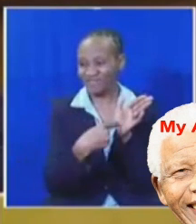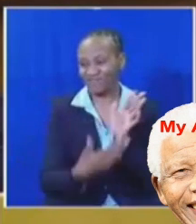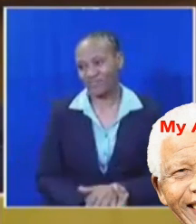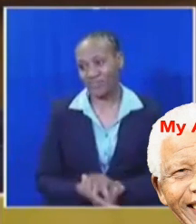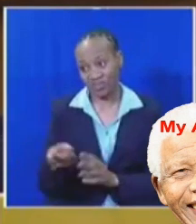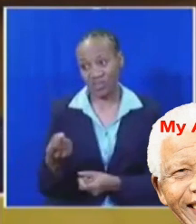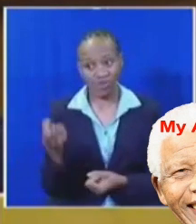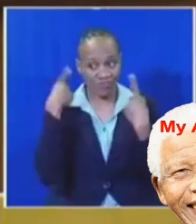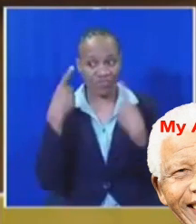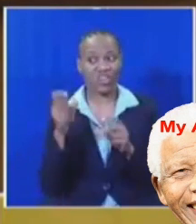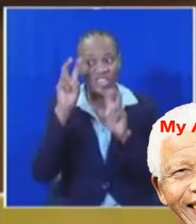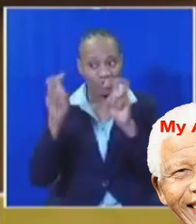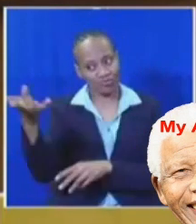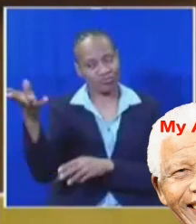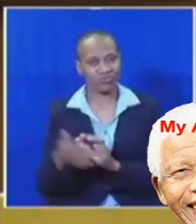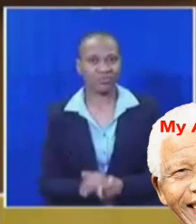what you are talking about.